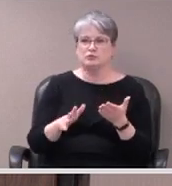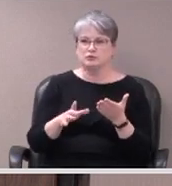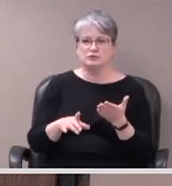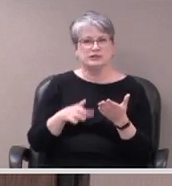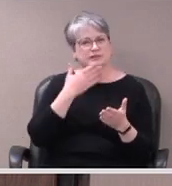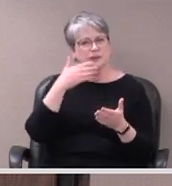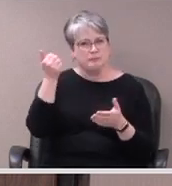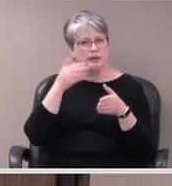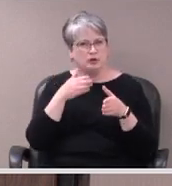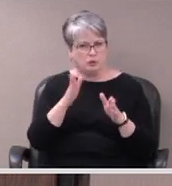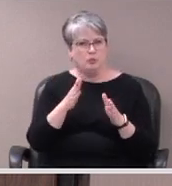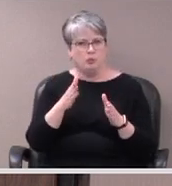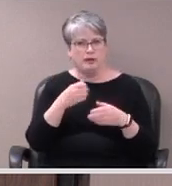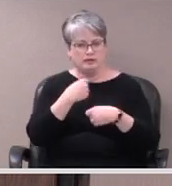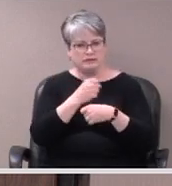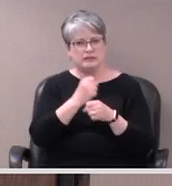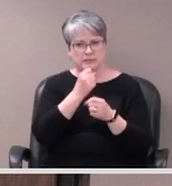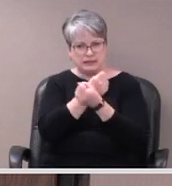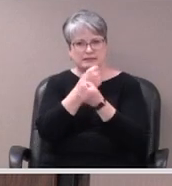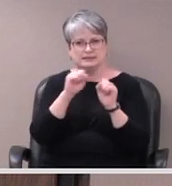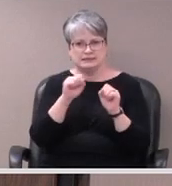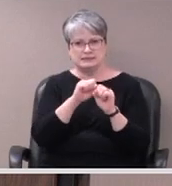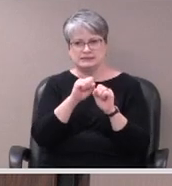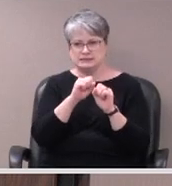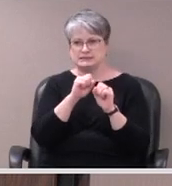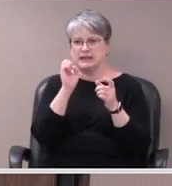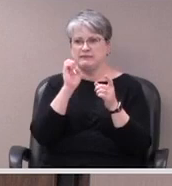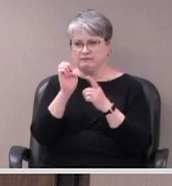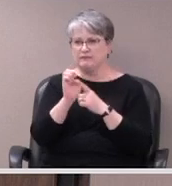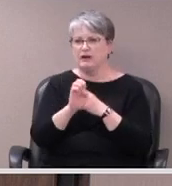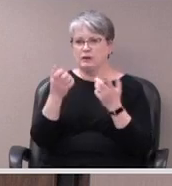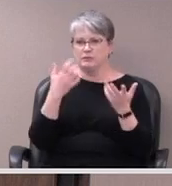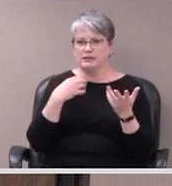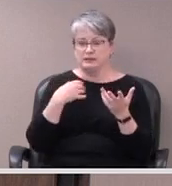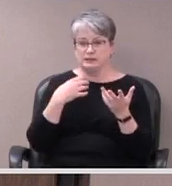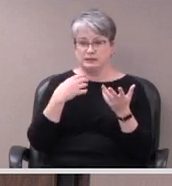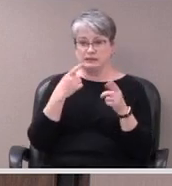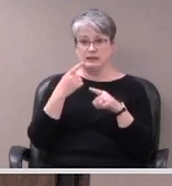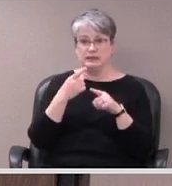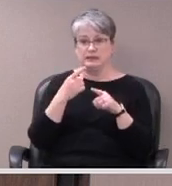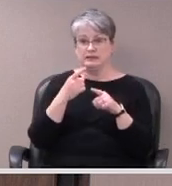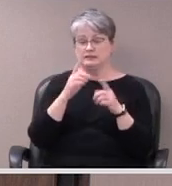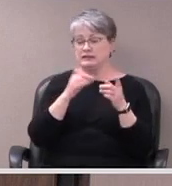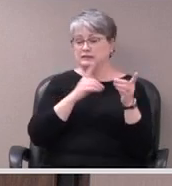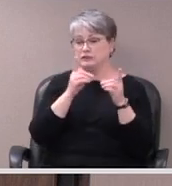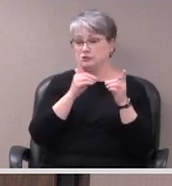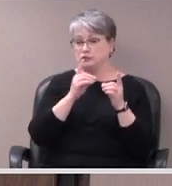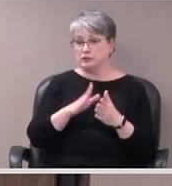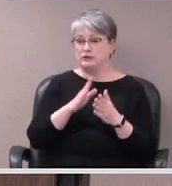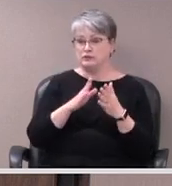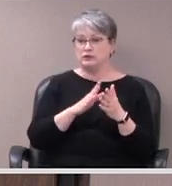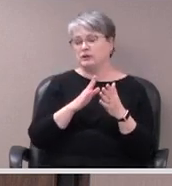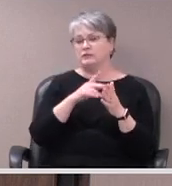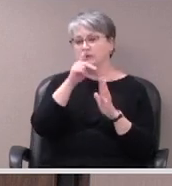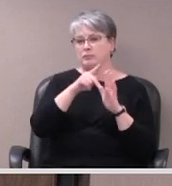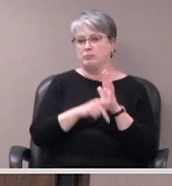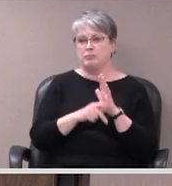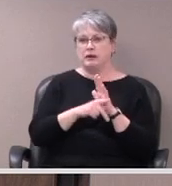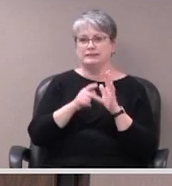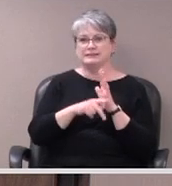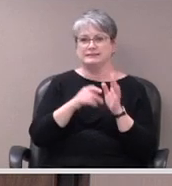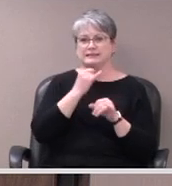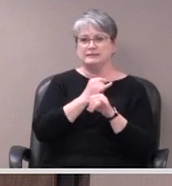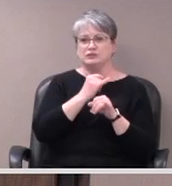better ways to create safe environments, says Mark Schindler, the director of the Justice Policy Institute, a nonprofit